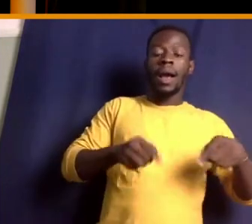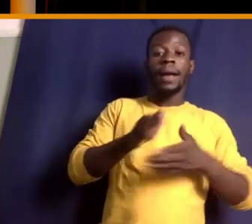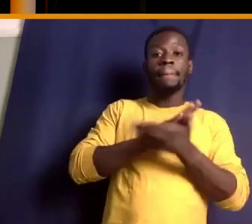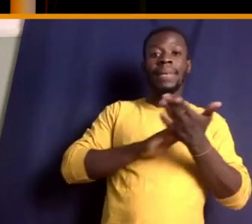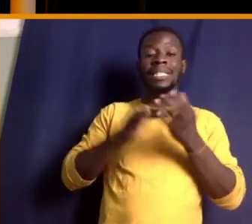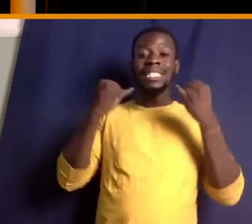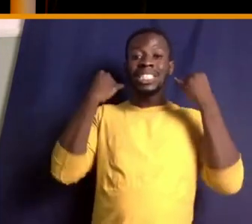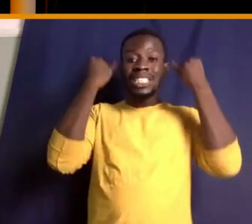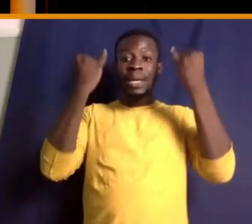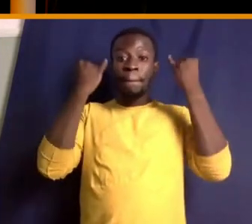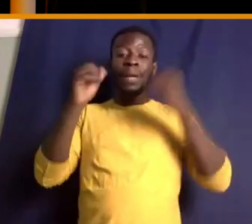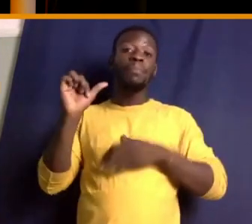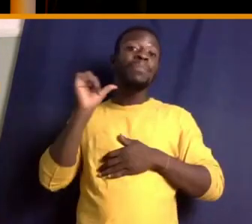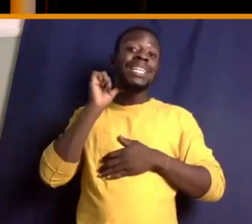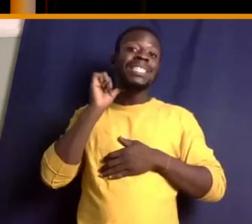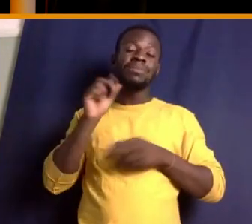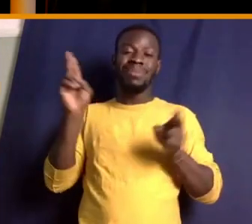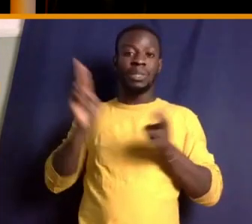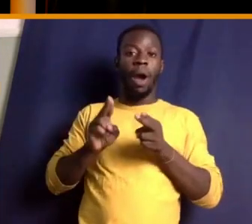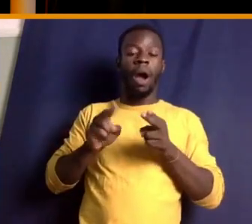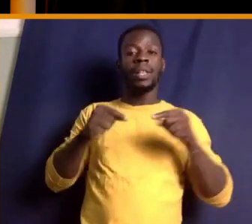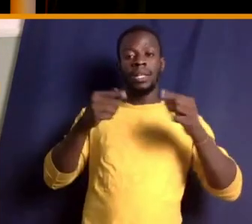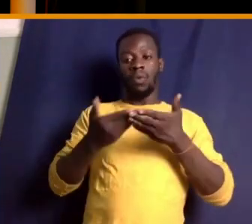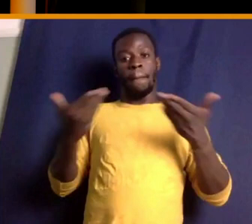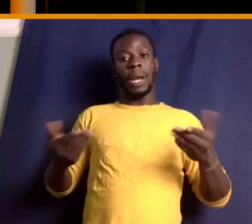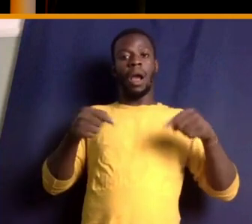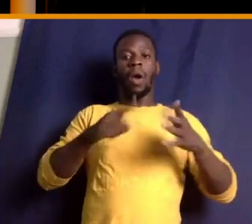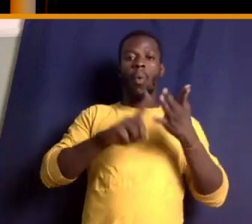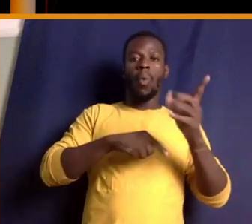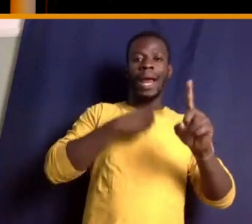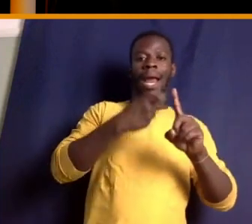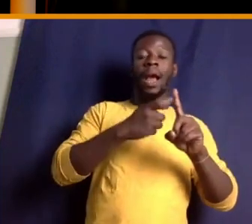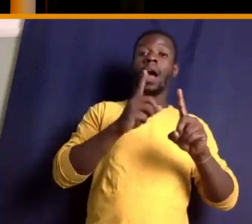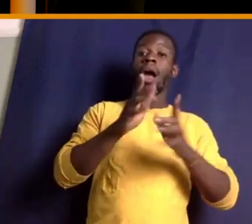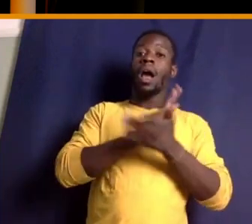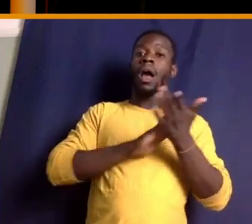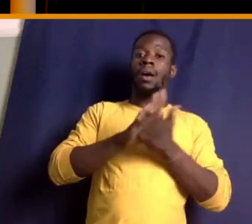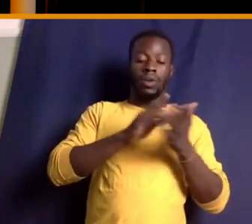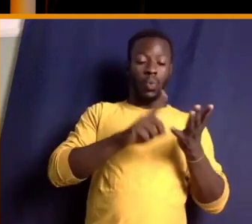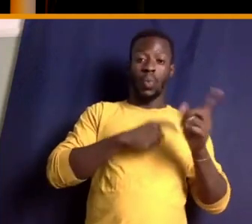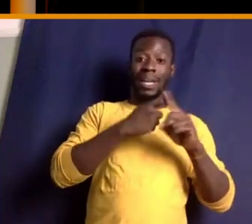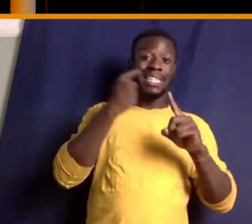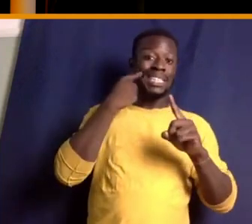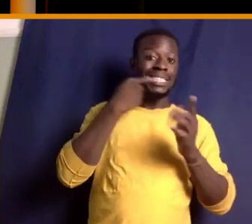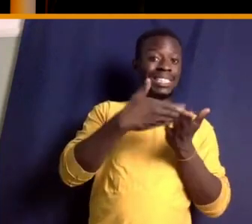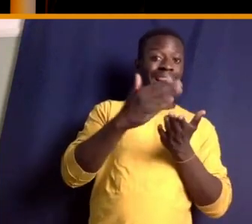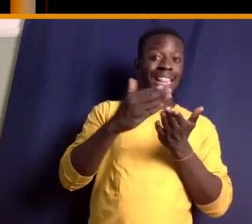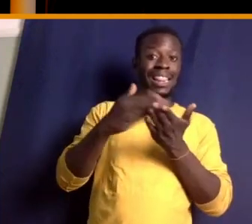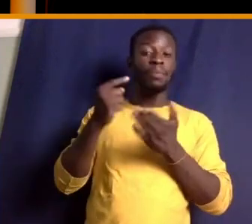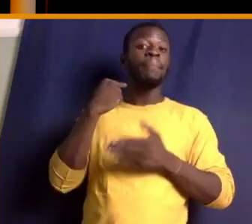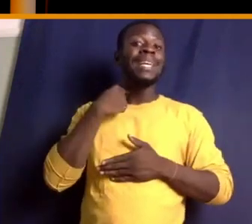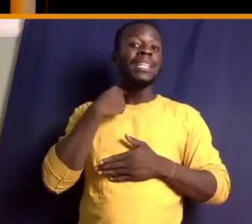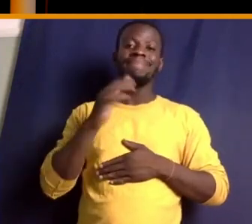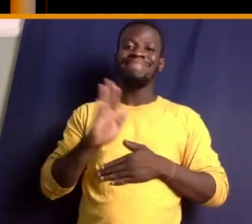lower prices for UK consumers, but at the cost of undercutting UK farmers and putting them out of business. Everybody accepts there are